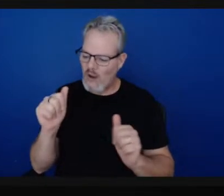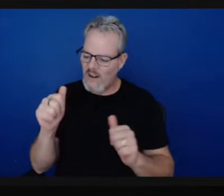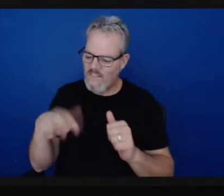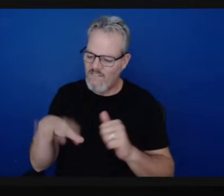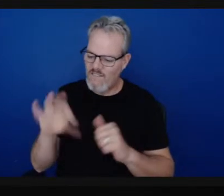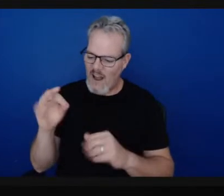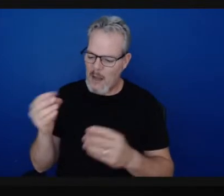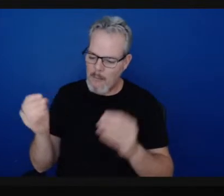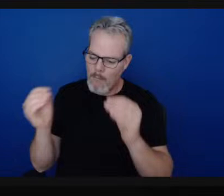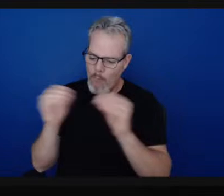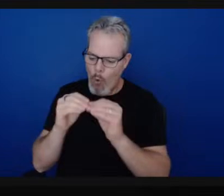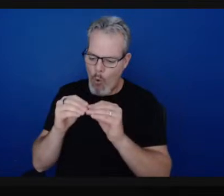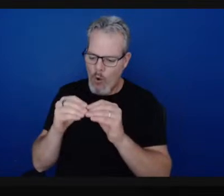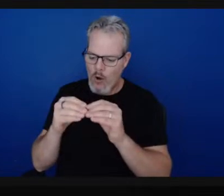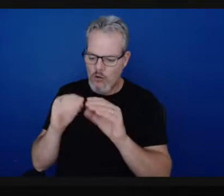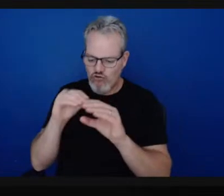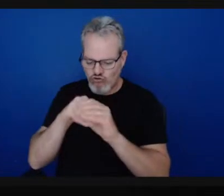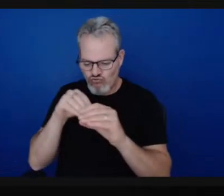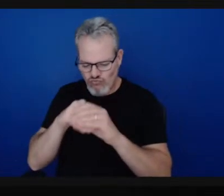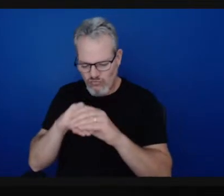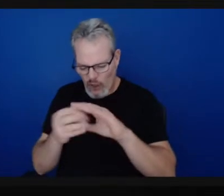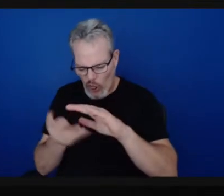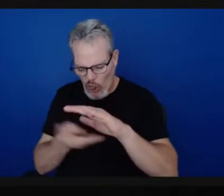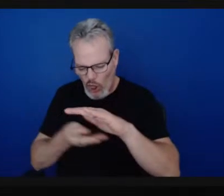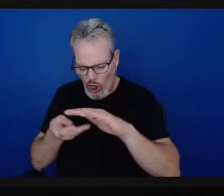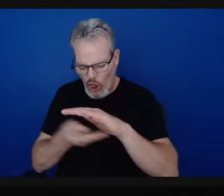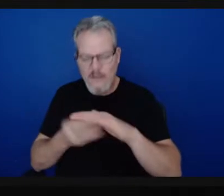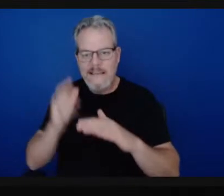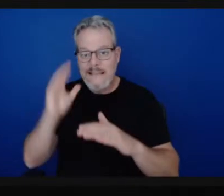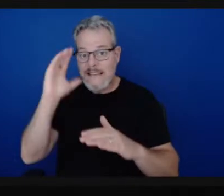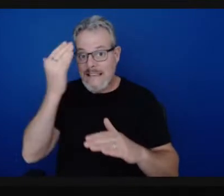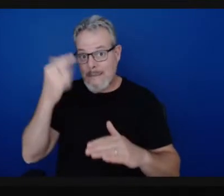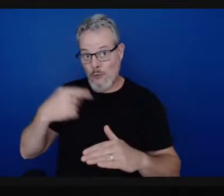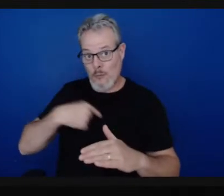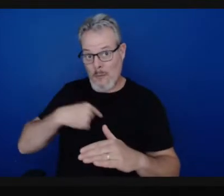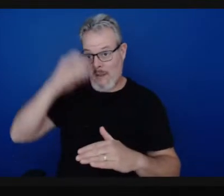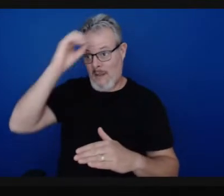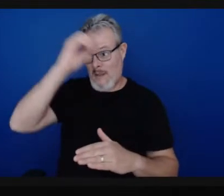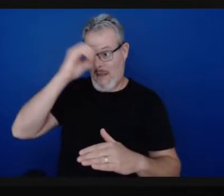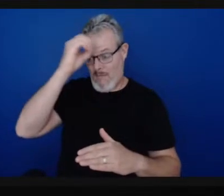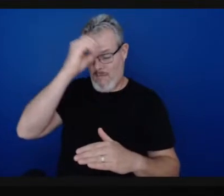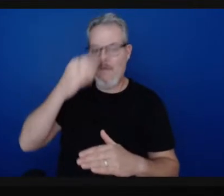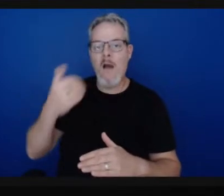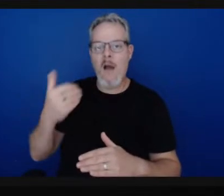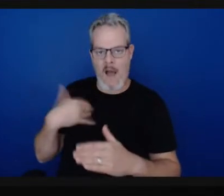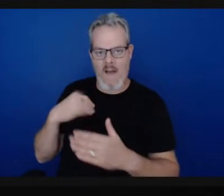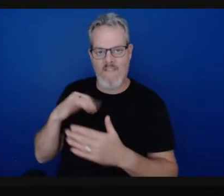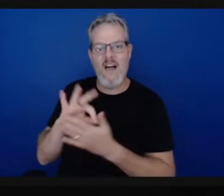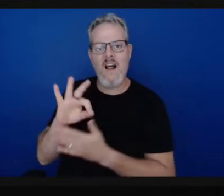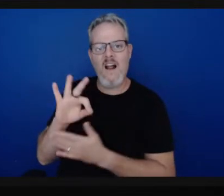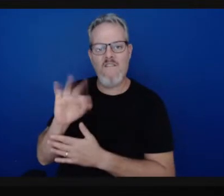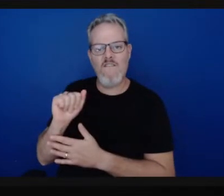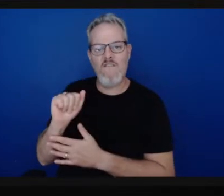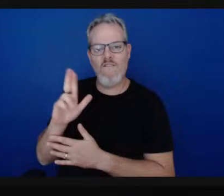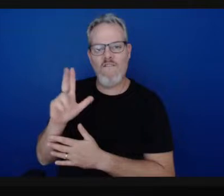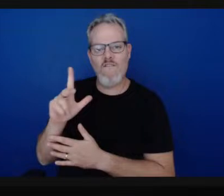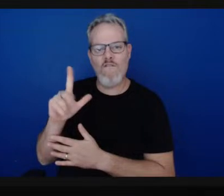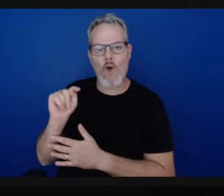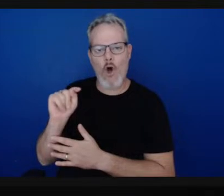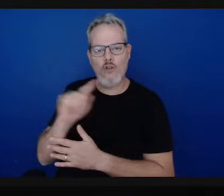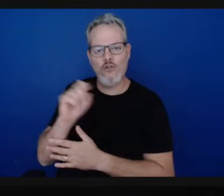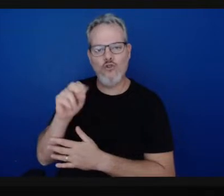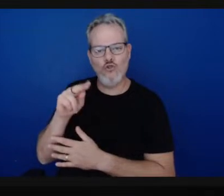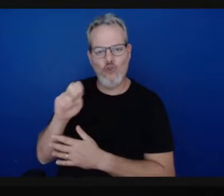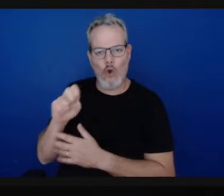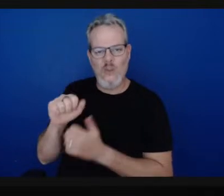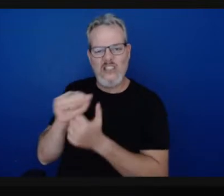over. And it seems to me more likely that you have some fault zone in there that's grinding those rocks as a result of the magma